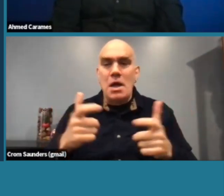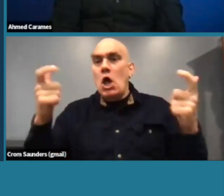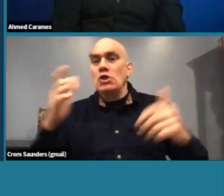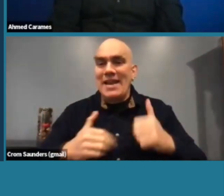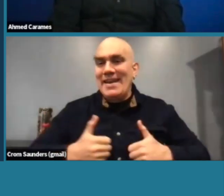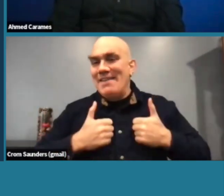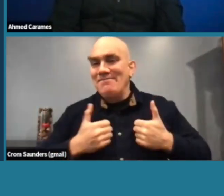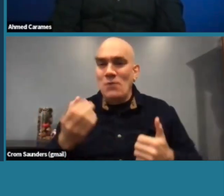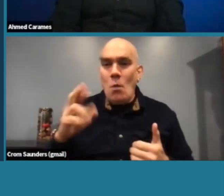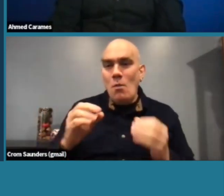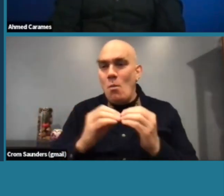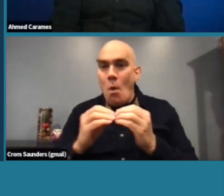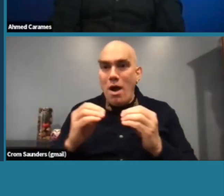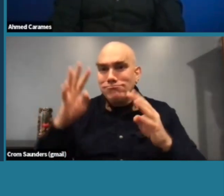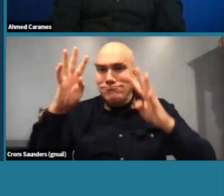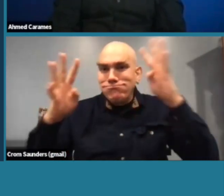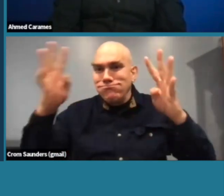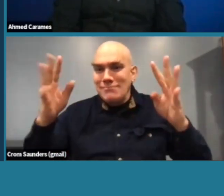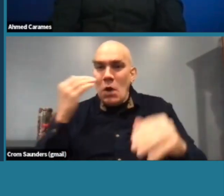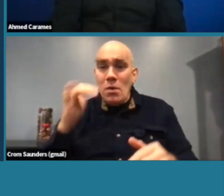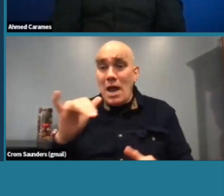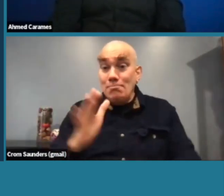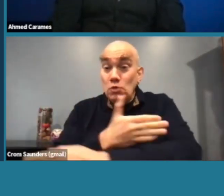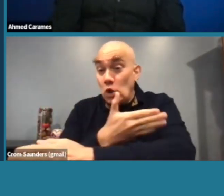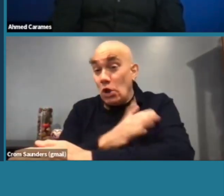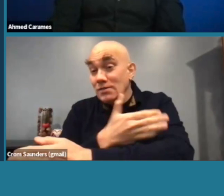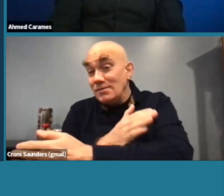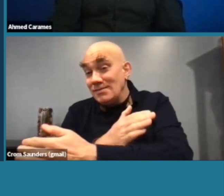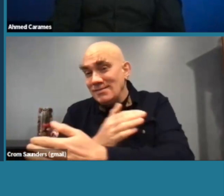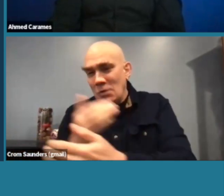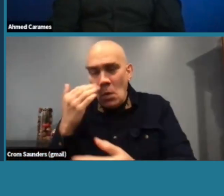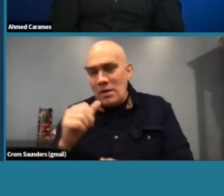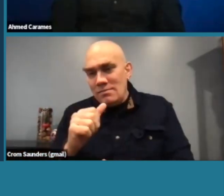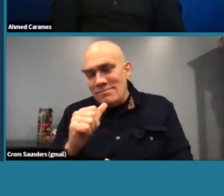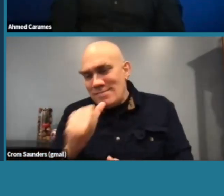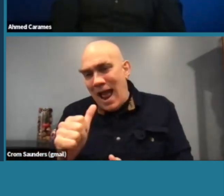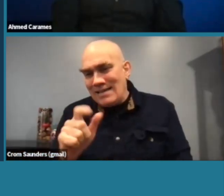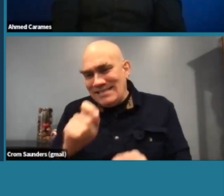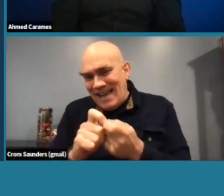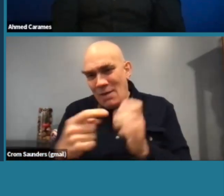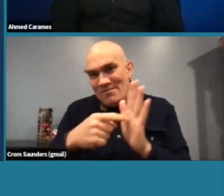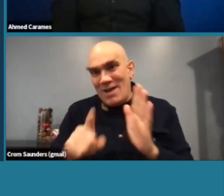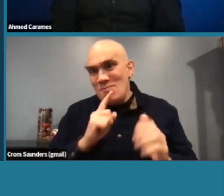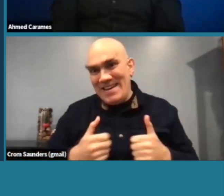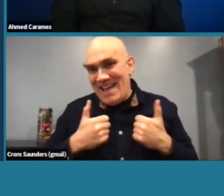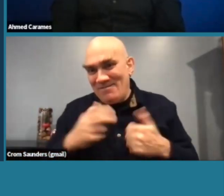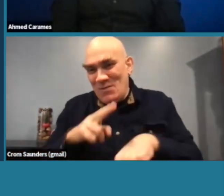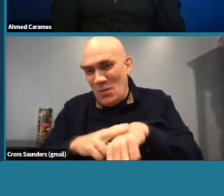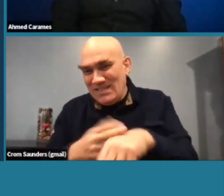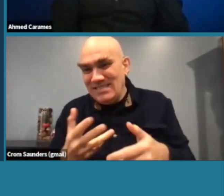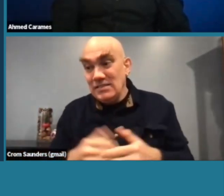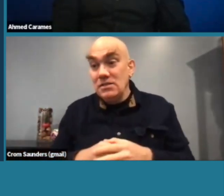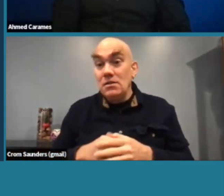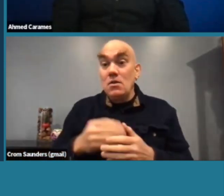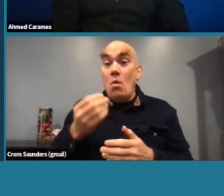theater and it has its kind of, it's coming to life. They have a lot more of that creativity in there. There's also music as well,